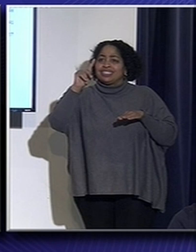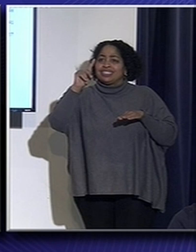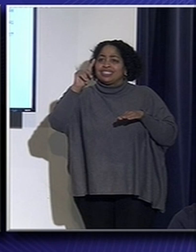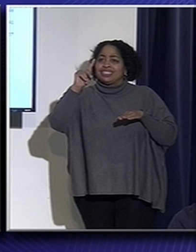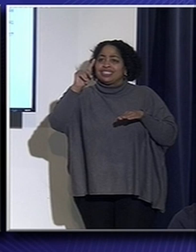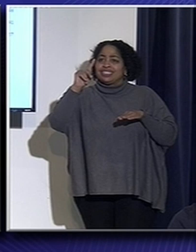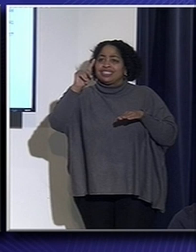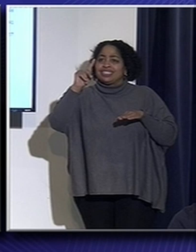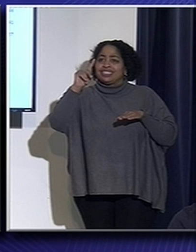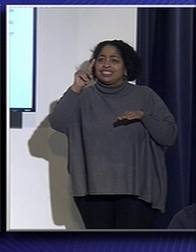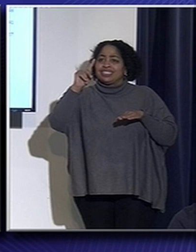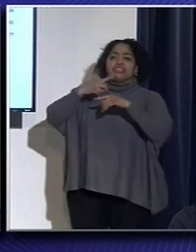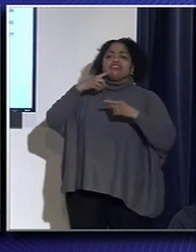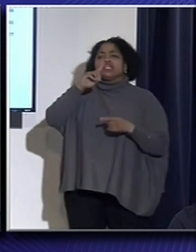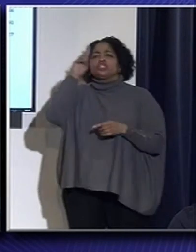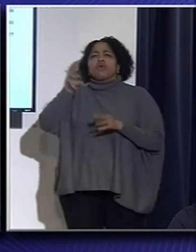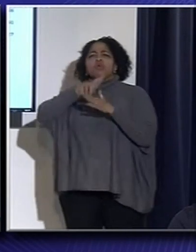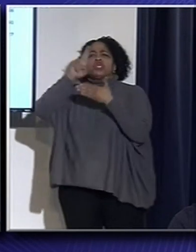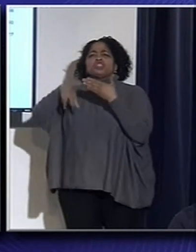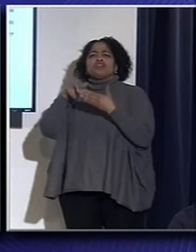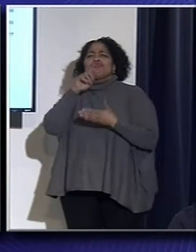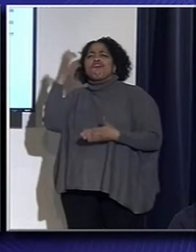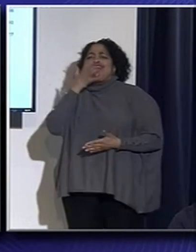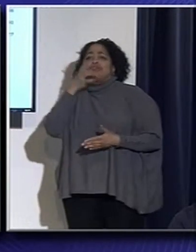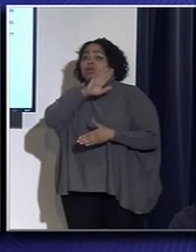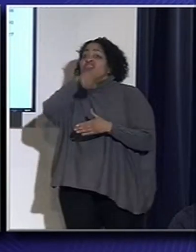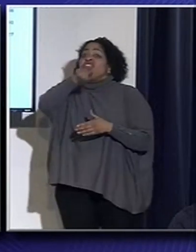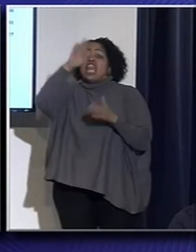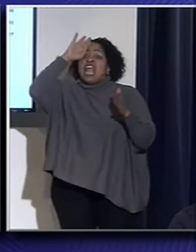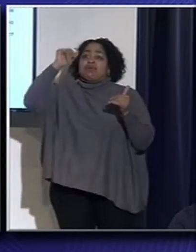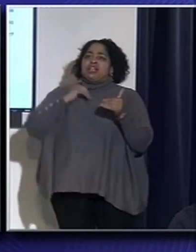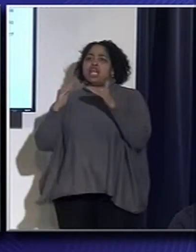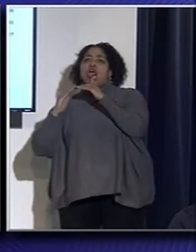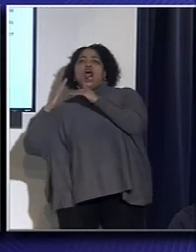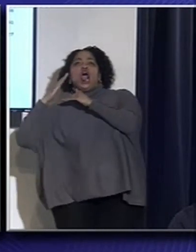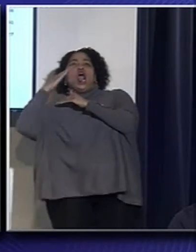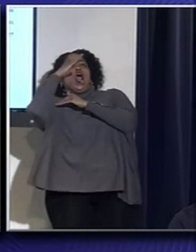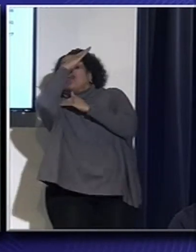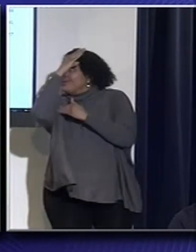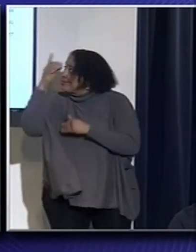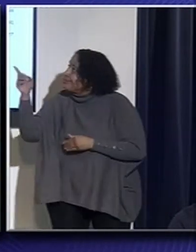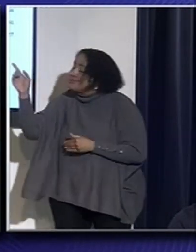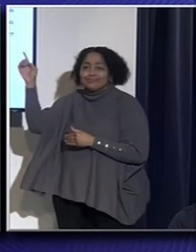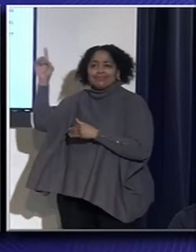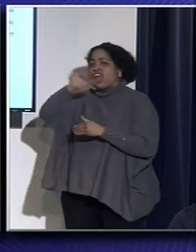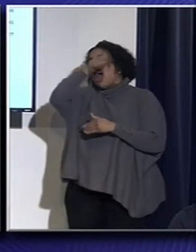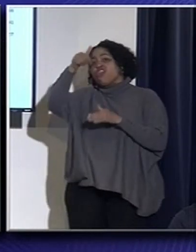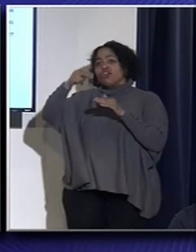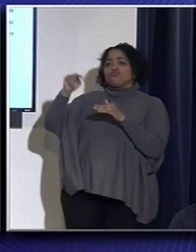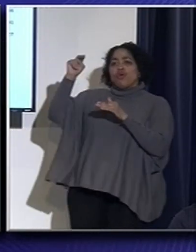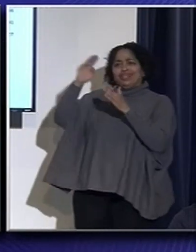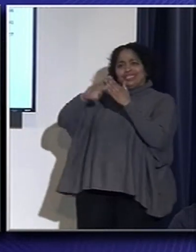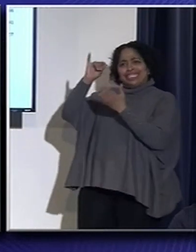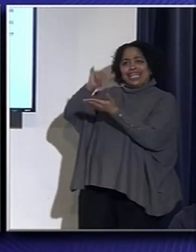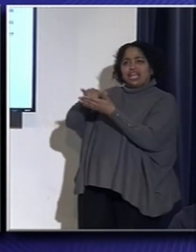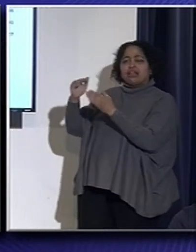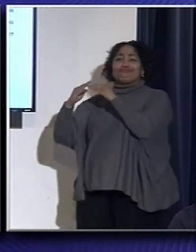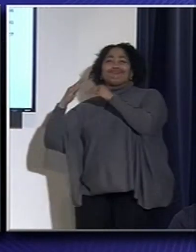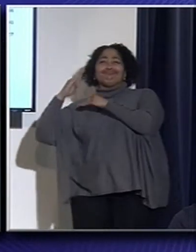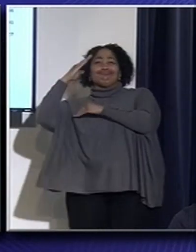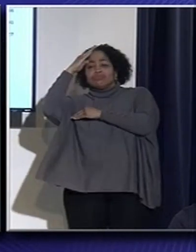said Detroit's results were remarkable. They all expected us to go like that, which is pretty much what all the other northern cities did.